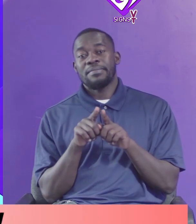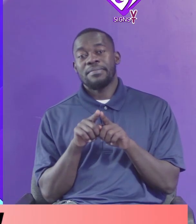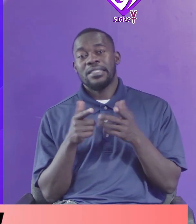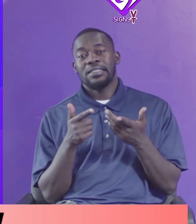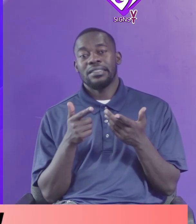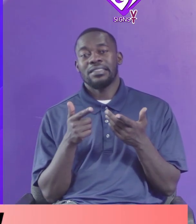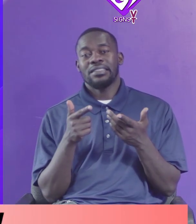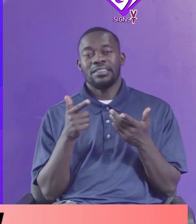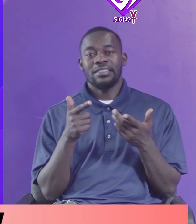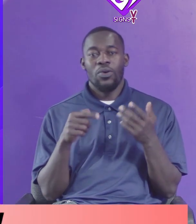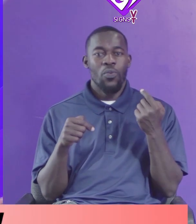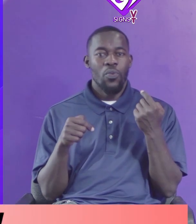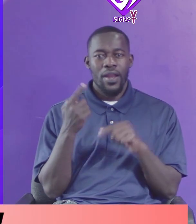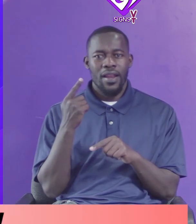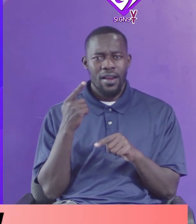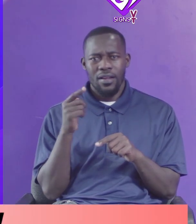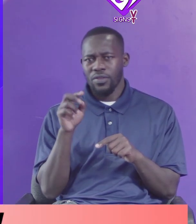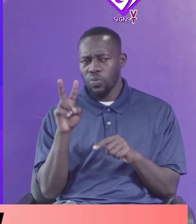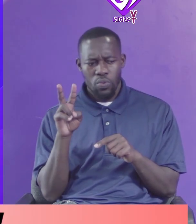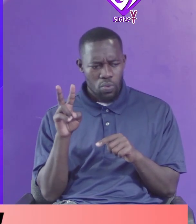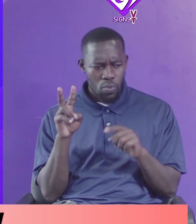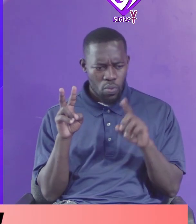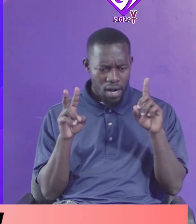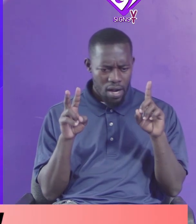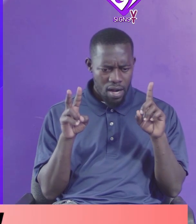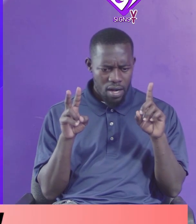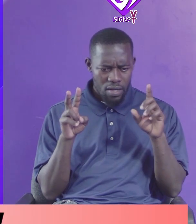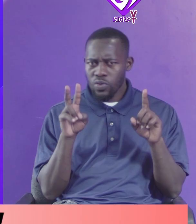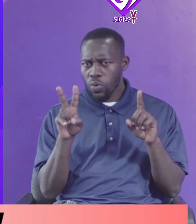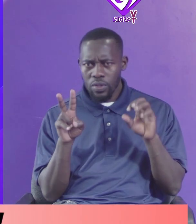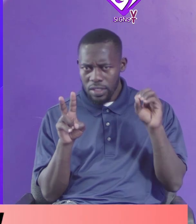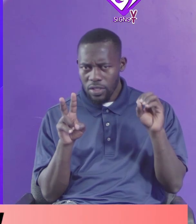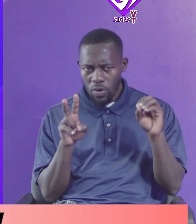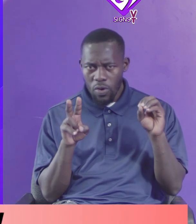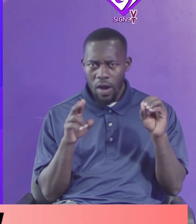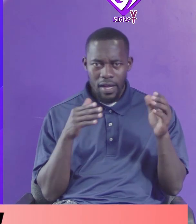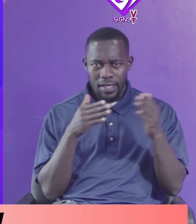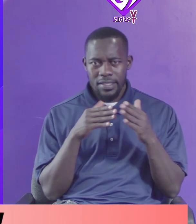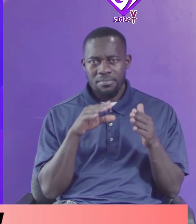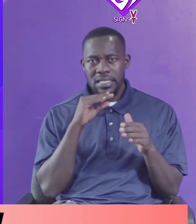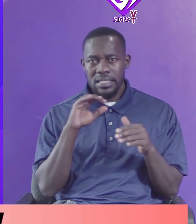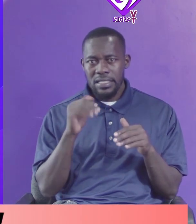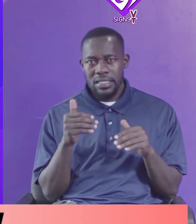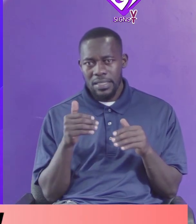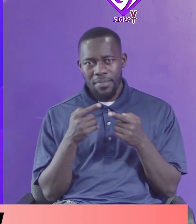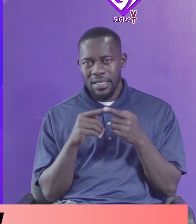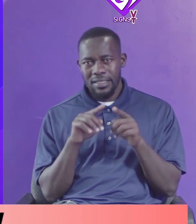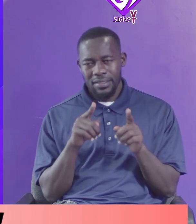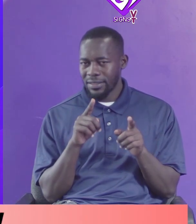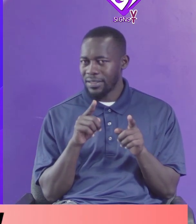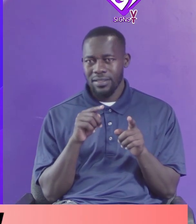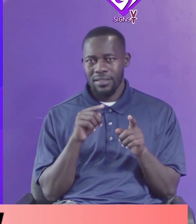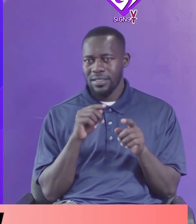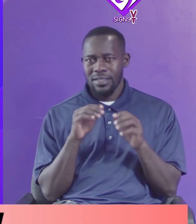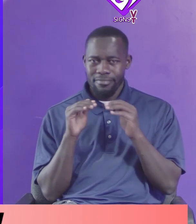against of course, they won a 2-1 against Manchester City last time out. Yes. But it is a side that is not consistent. That